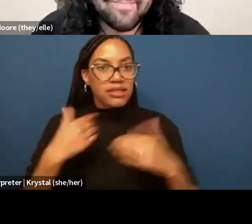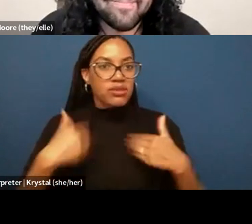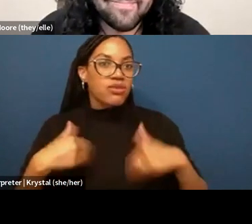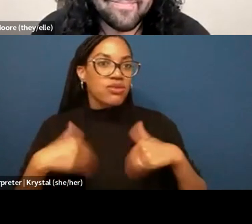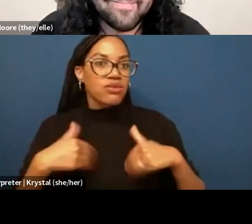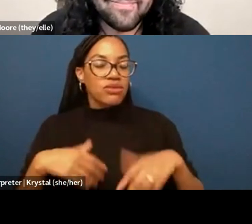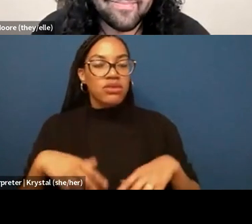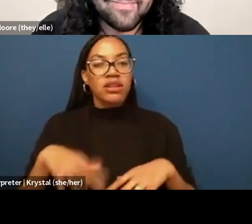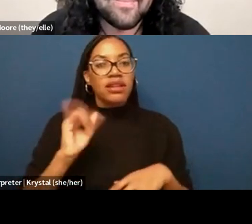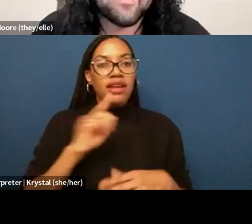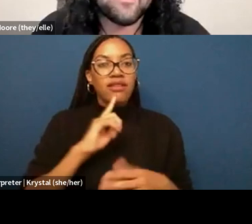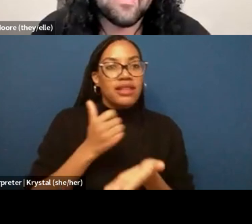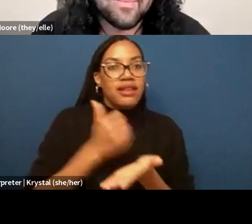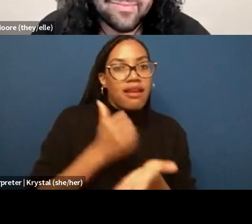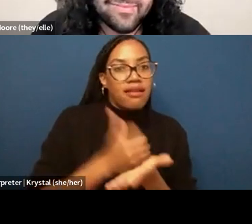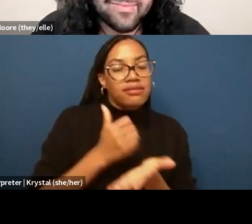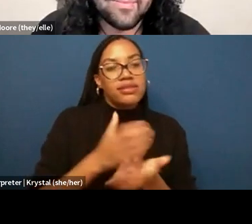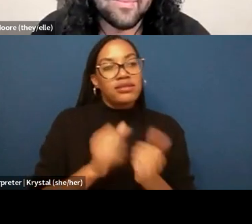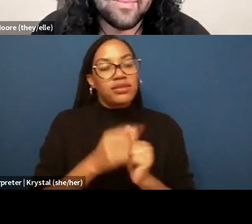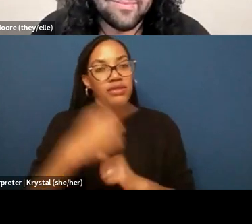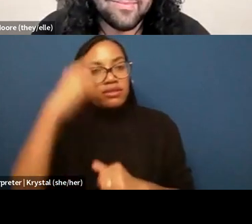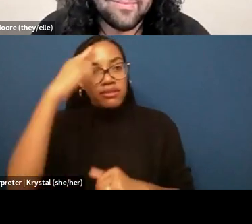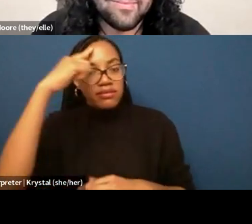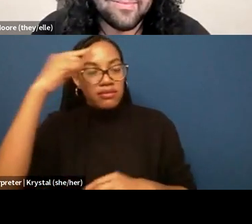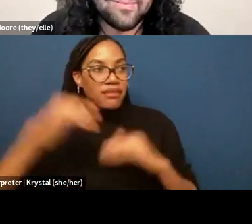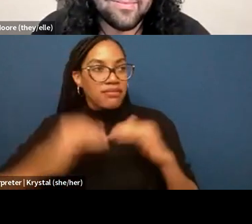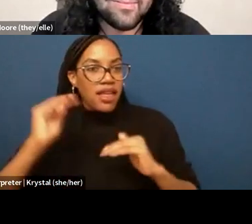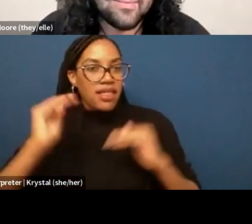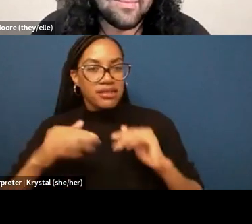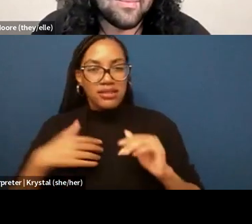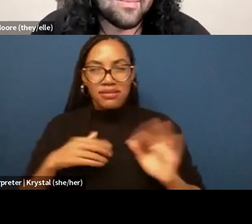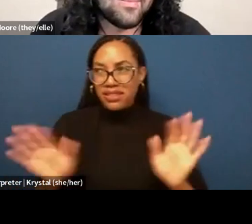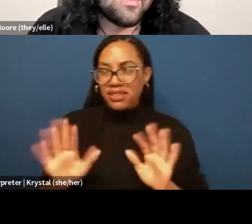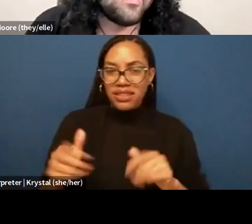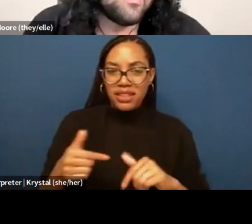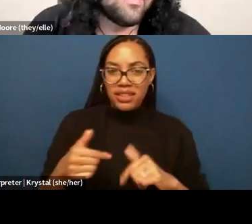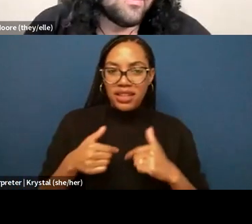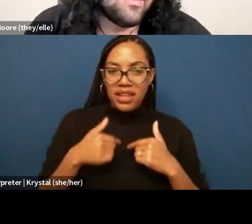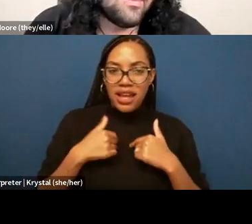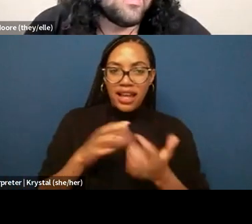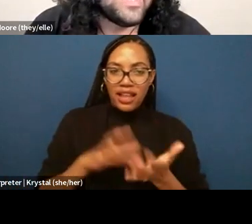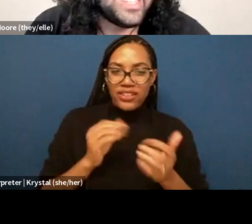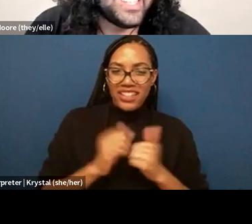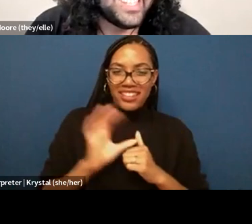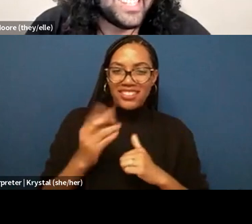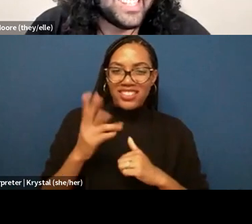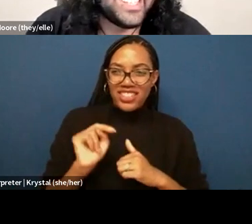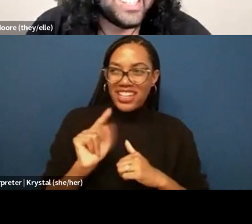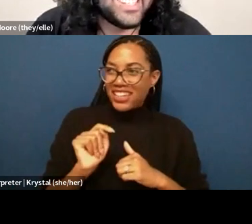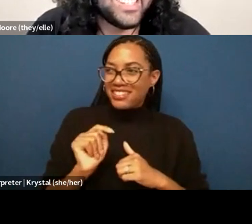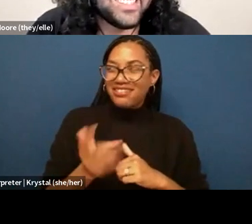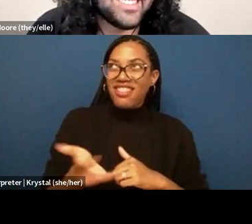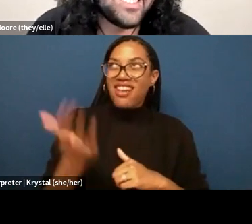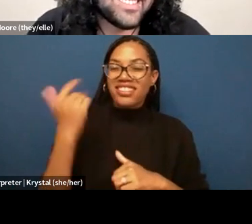helps with your parasympathetic balance. And I'm like, what? The monks who taught me how to chat a long time